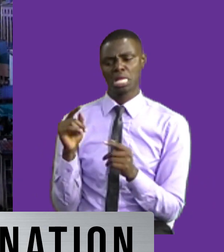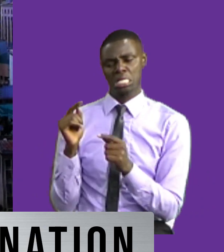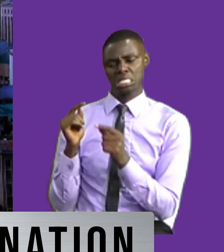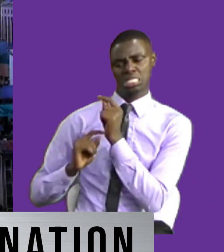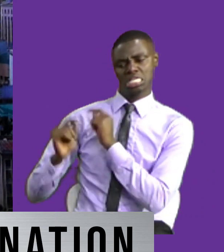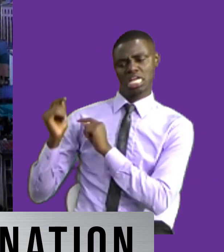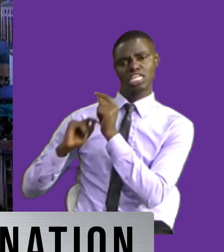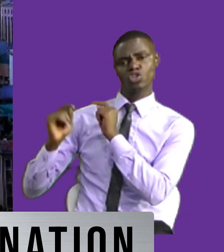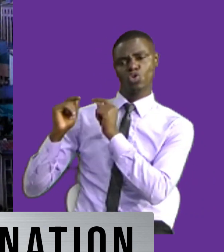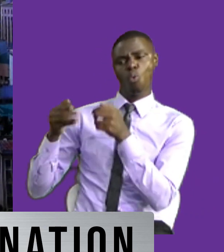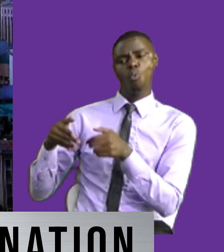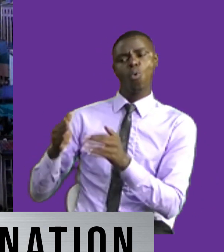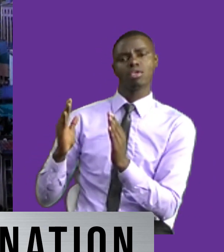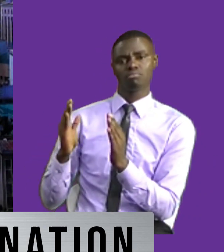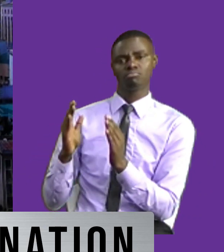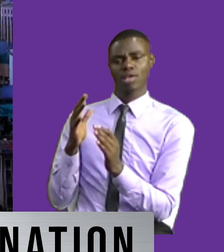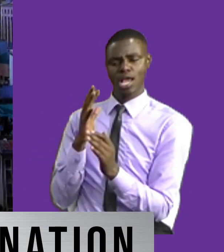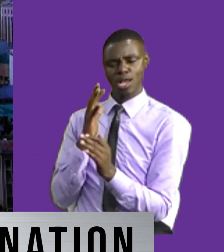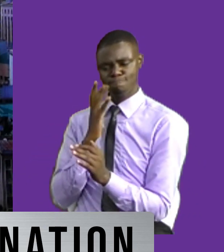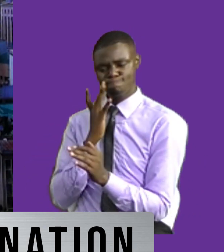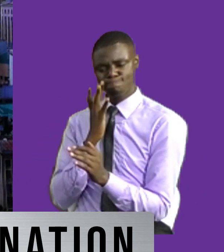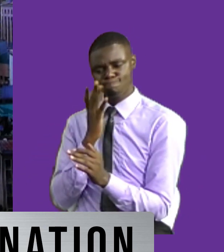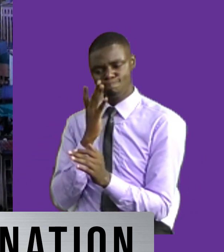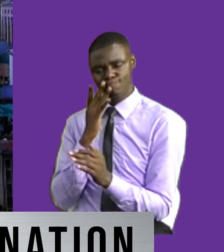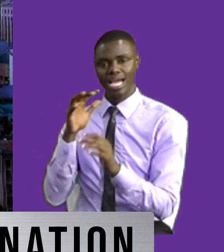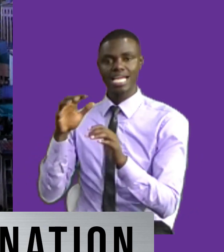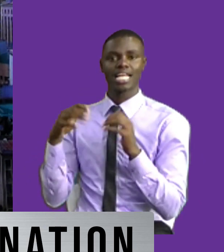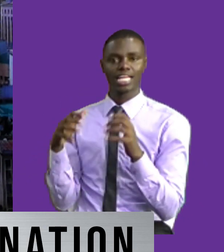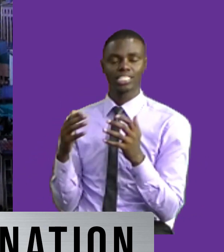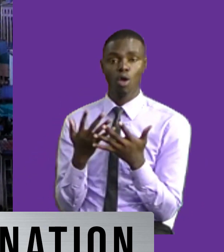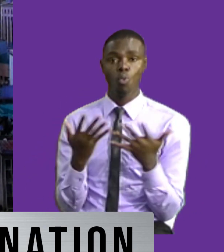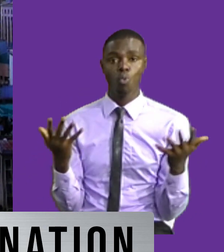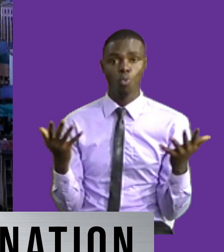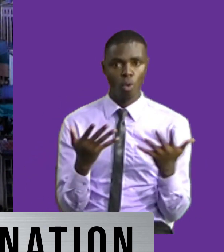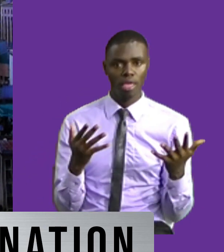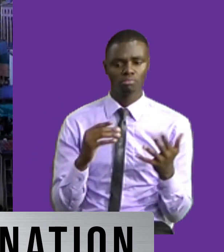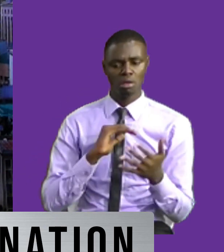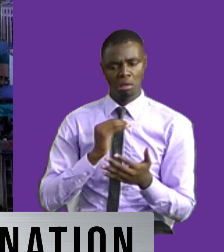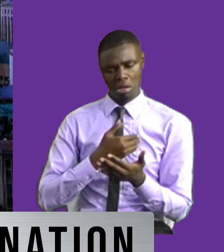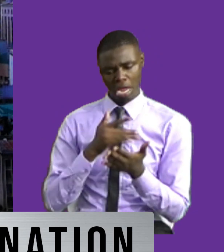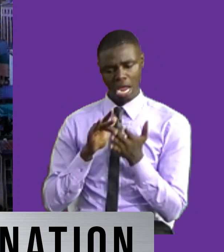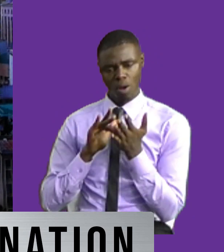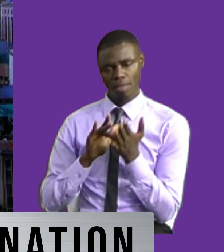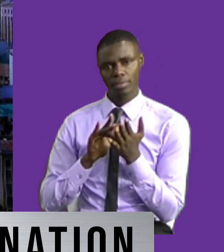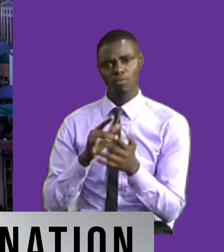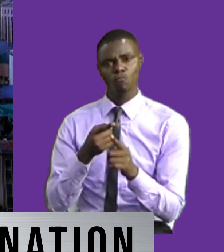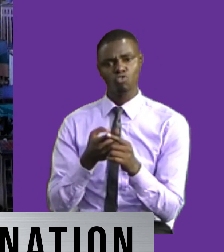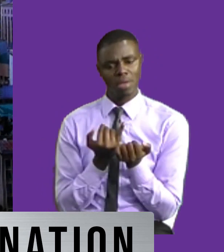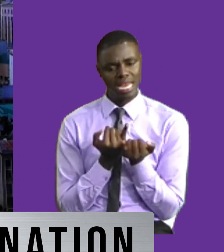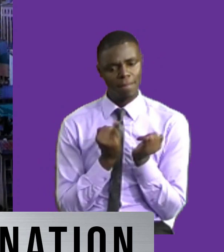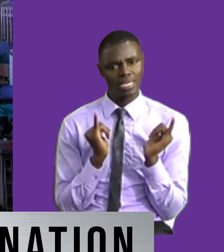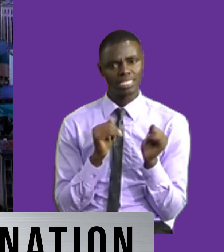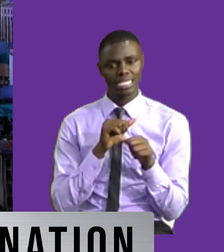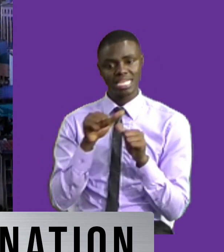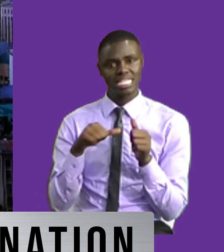traditional methods we've been used to in agriculture, where our emphasis since independence was